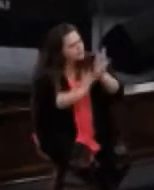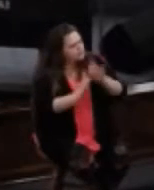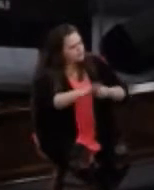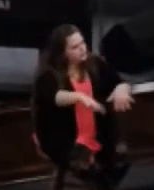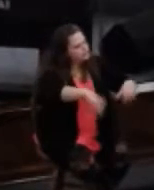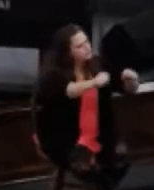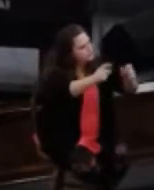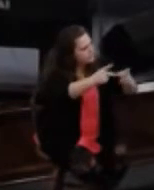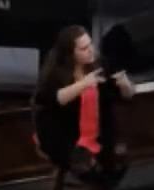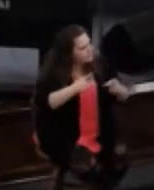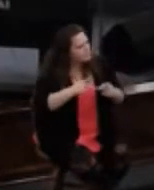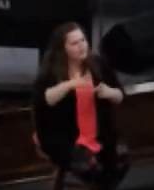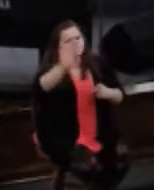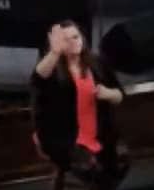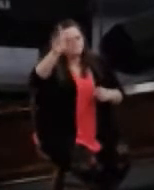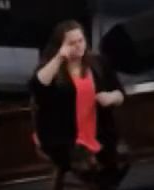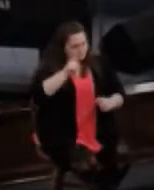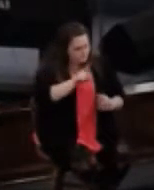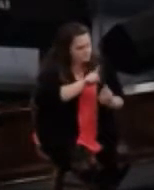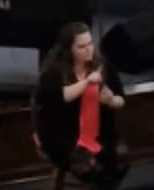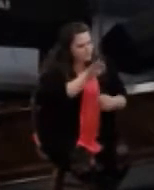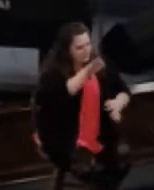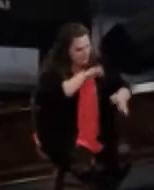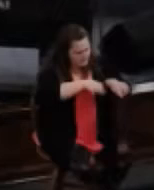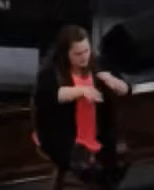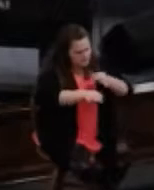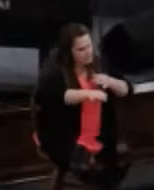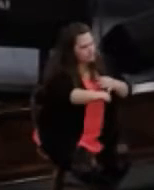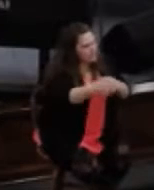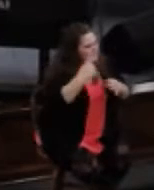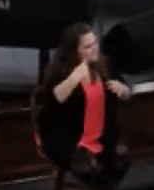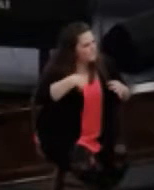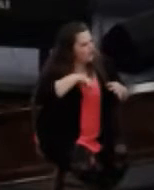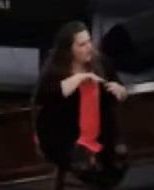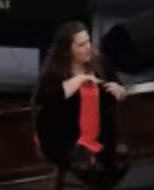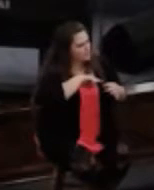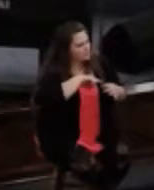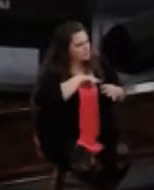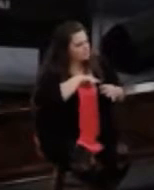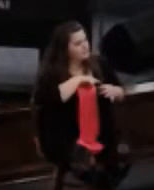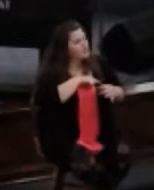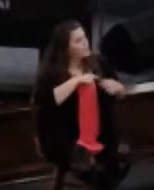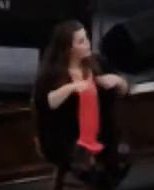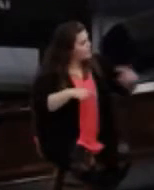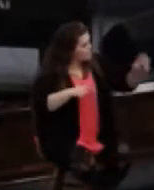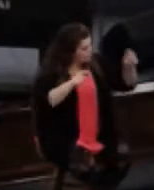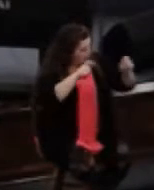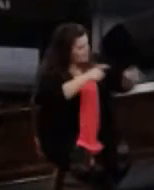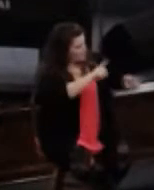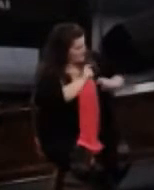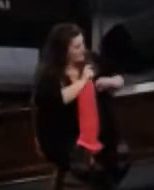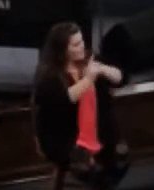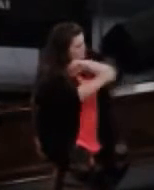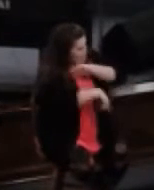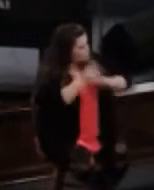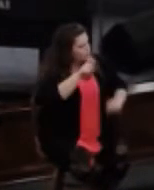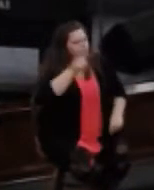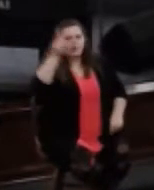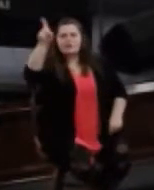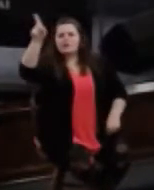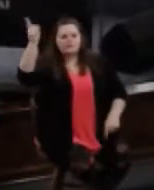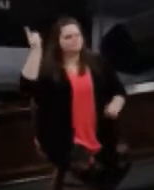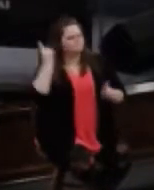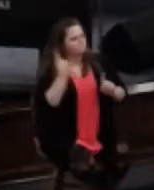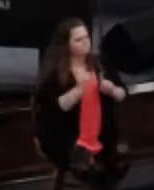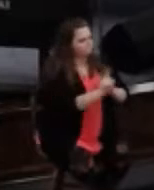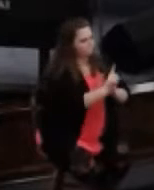He exchanged places with us when it comes to receiving that punishment. He took our punishment. He died in our place. He